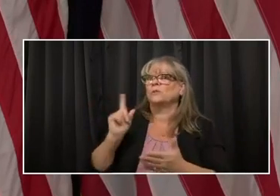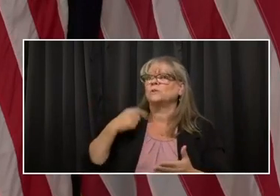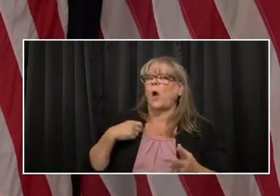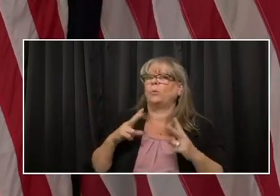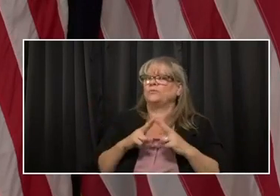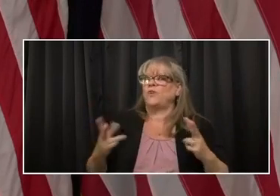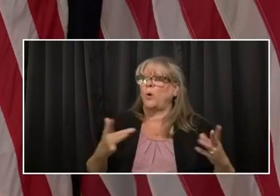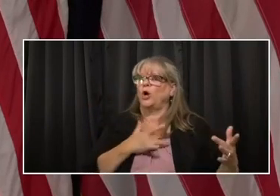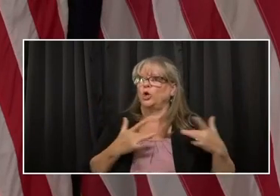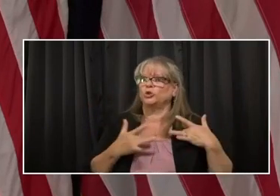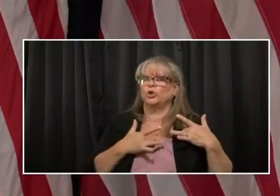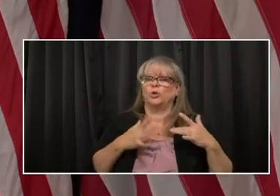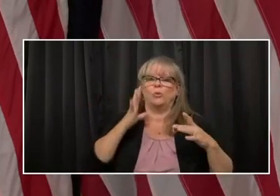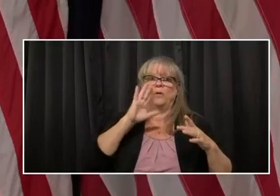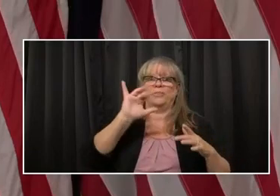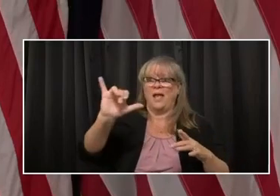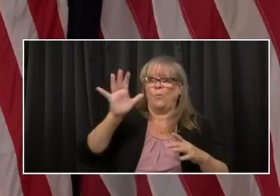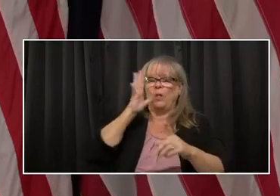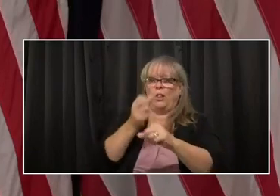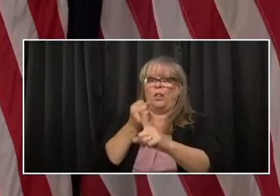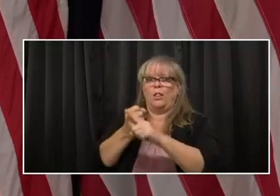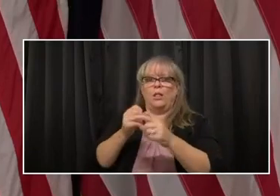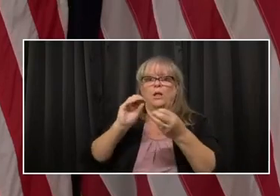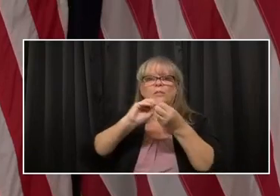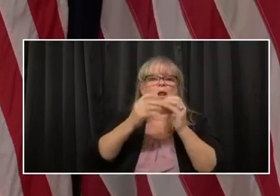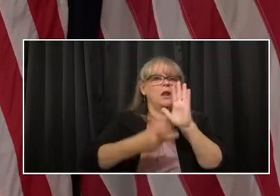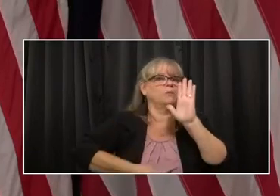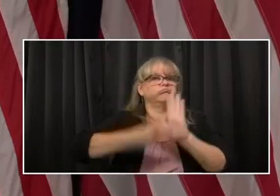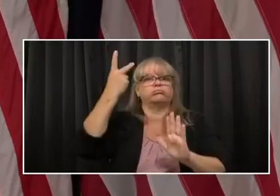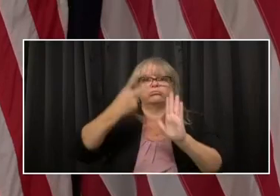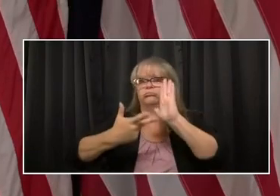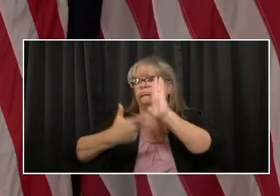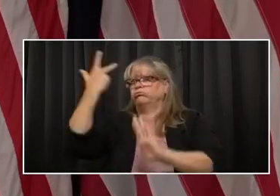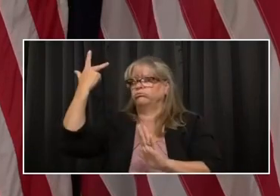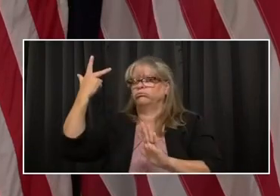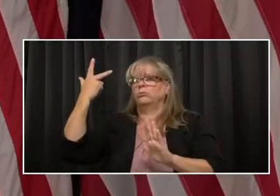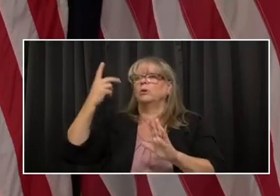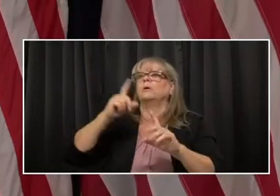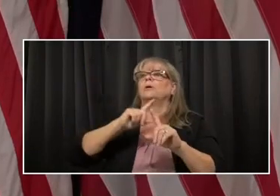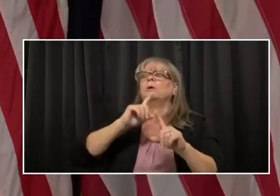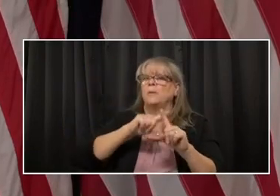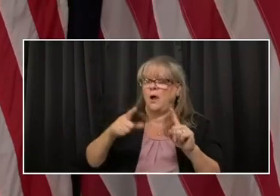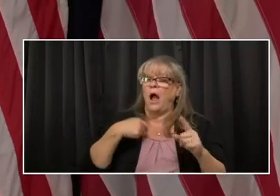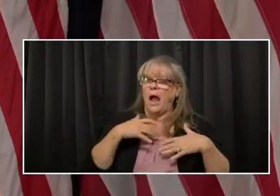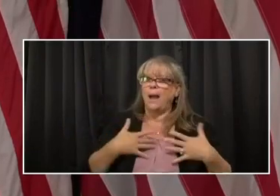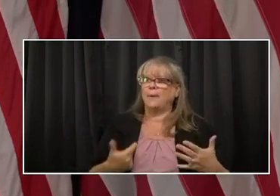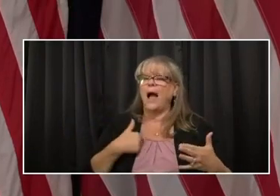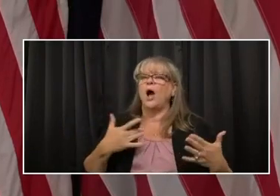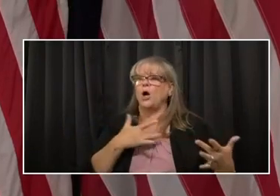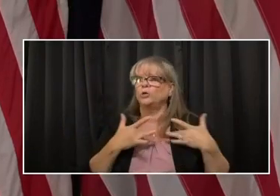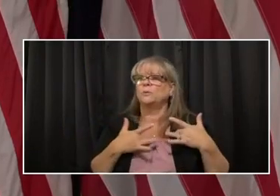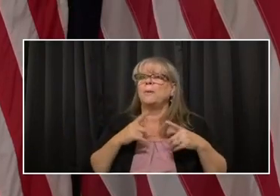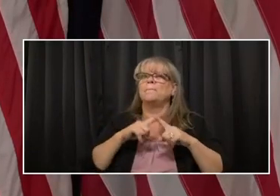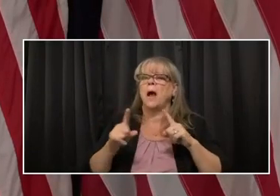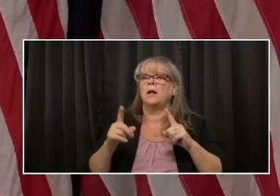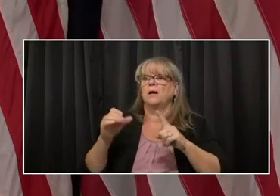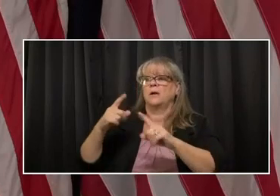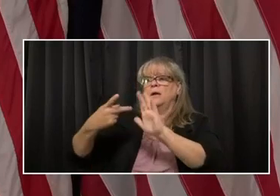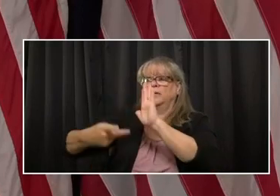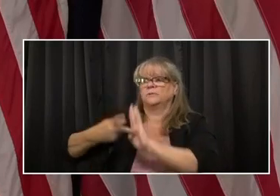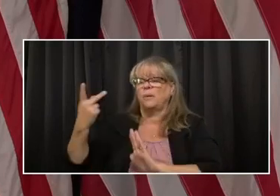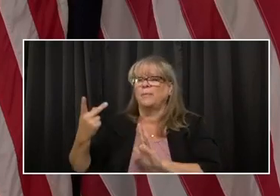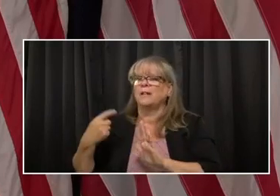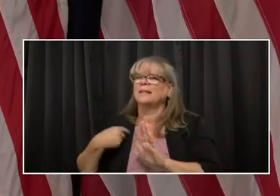was the number we were at wasn't a worrisome number, but the doubling was. And if you didn't change something, you